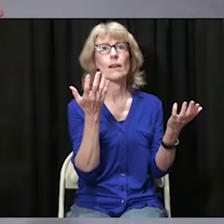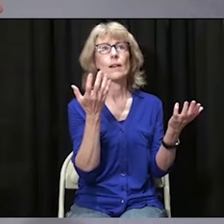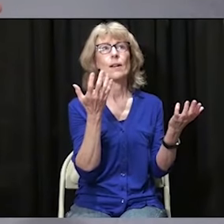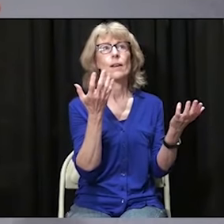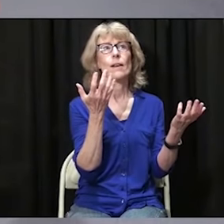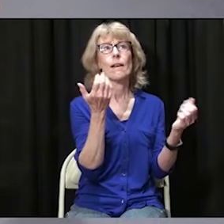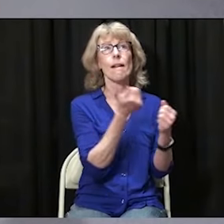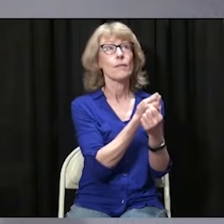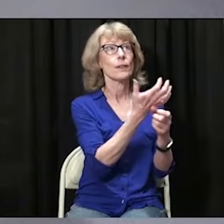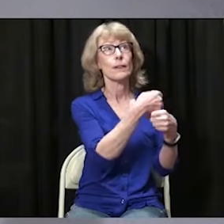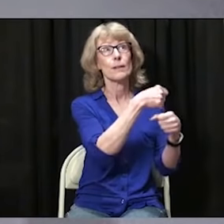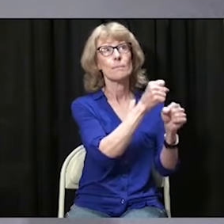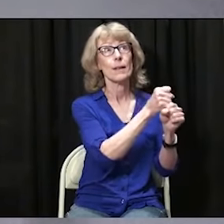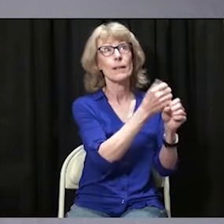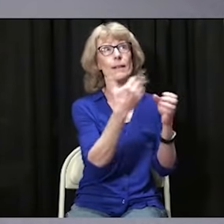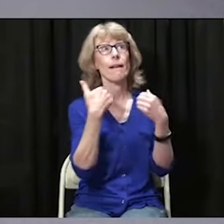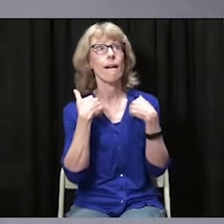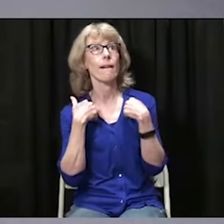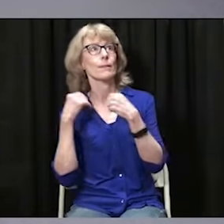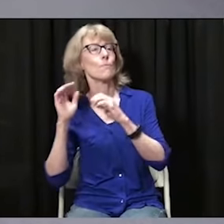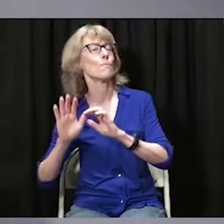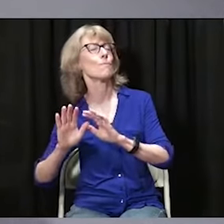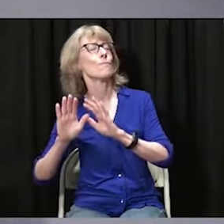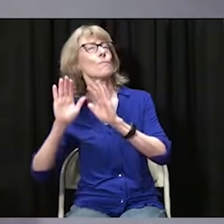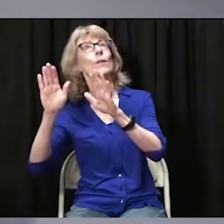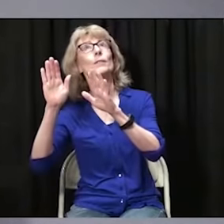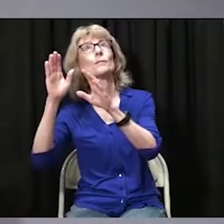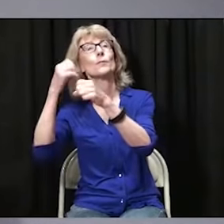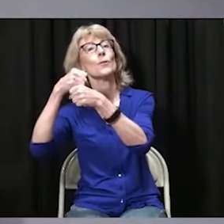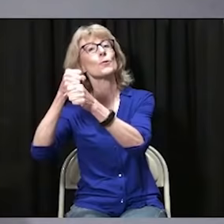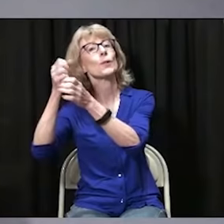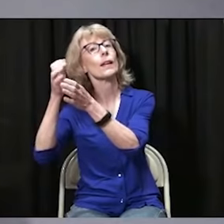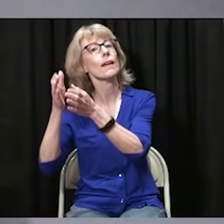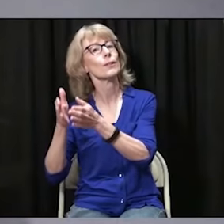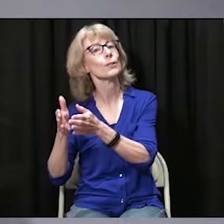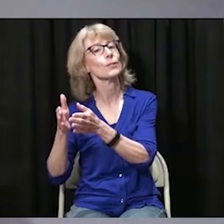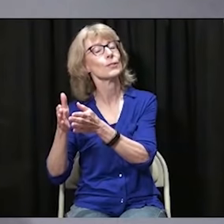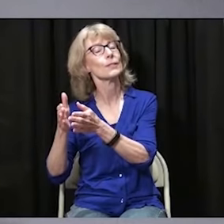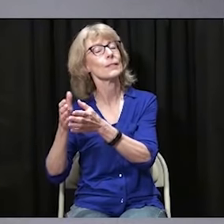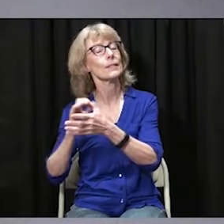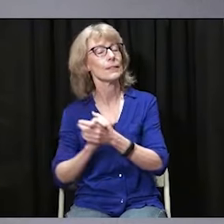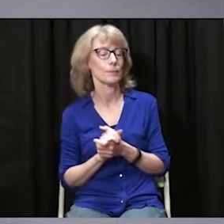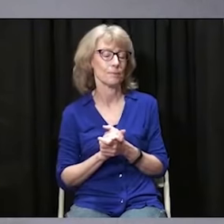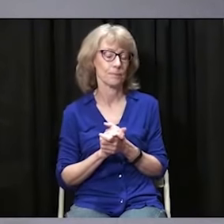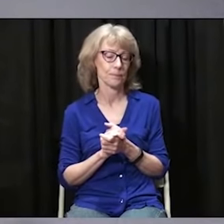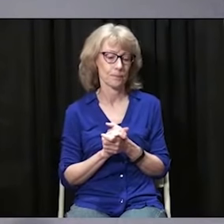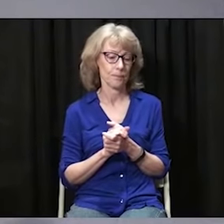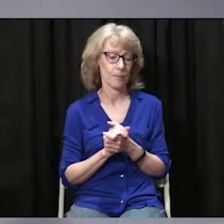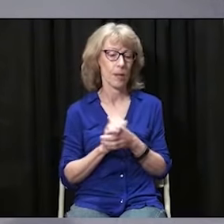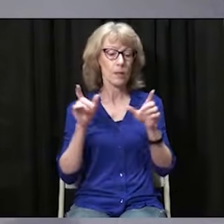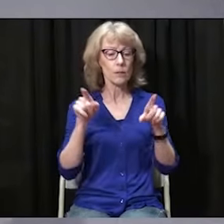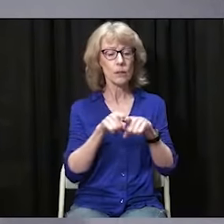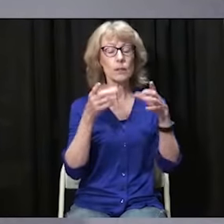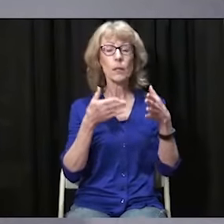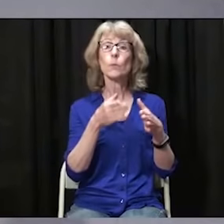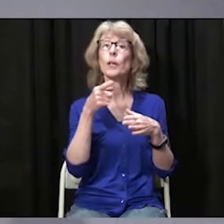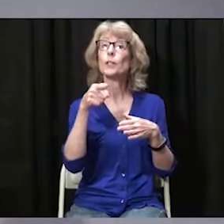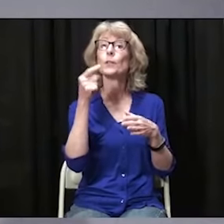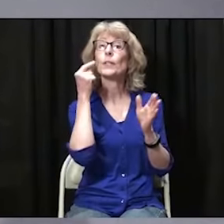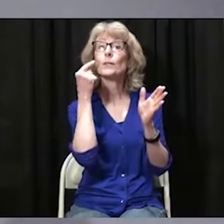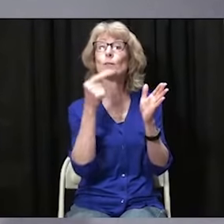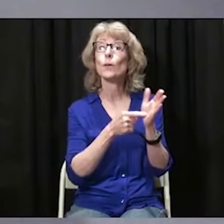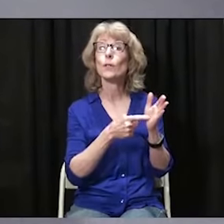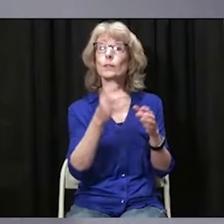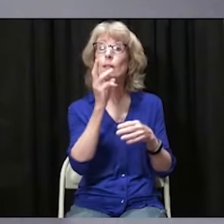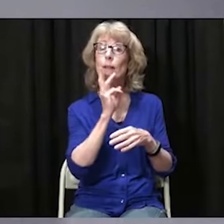creator. But what I think Paul's getting at here in his sequence of the text is that in the same way that you can look at a waterfall and say, wow,